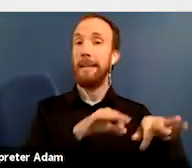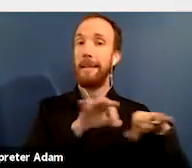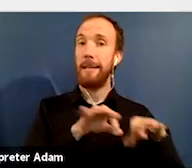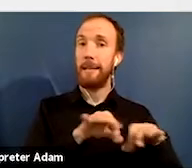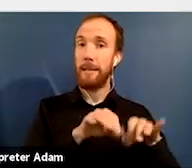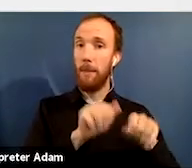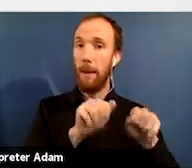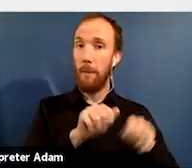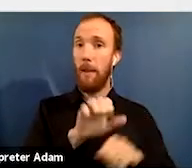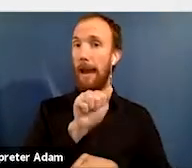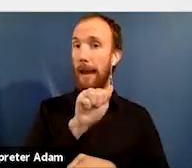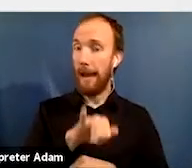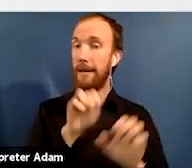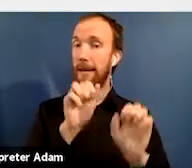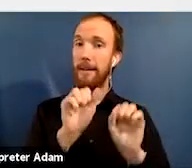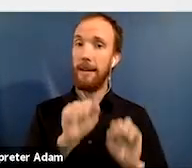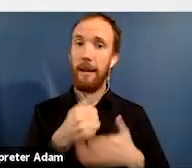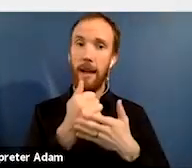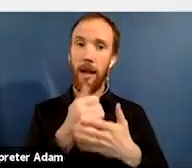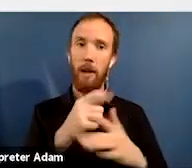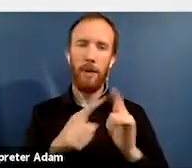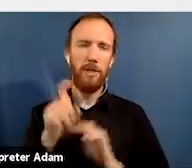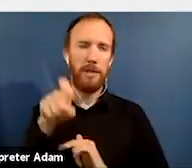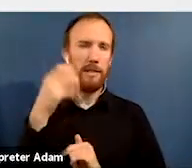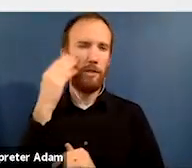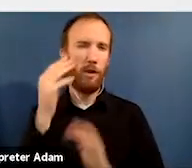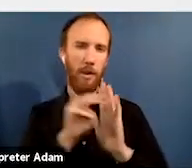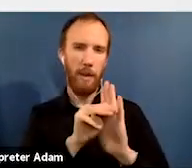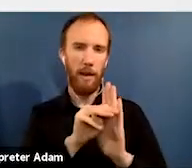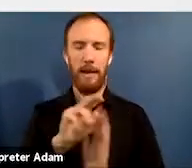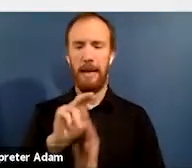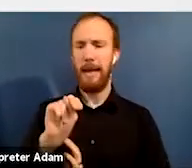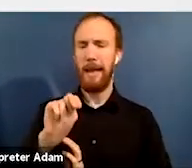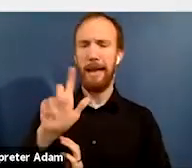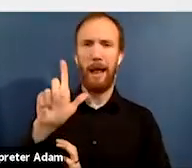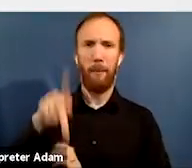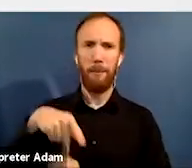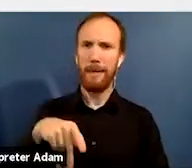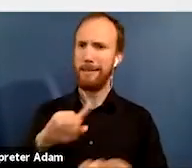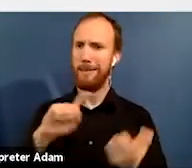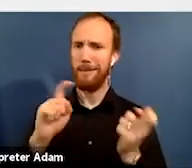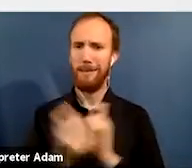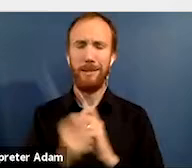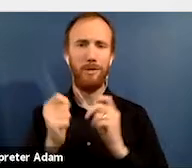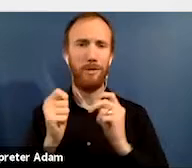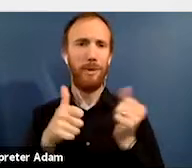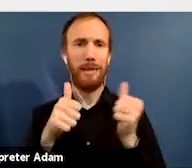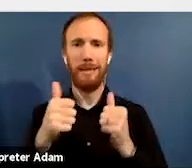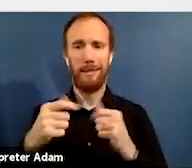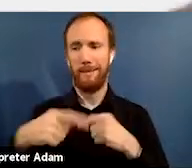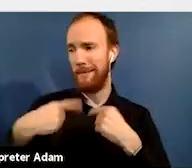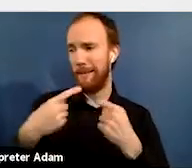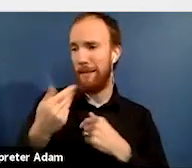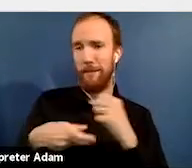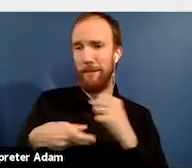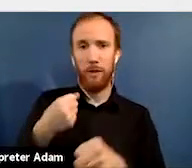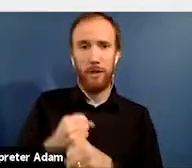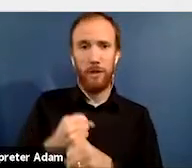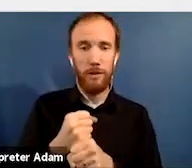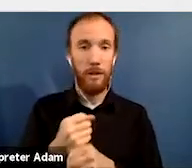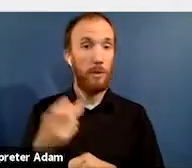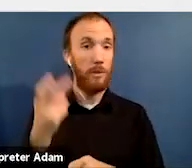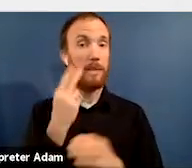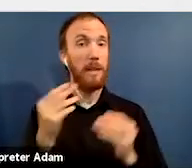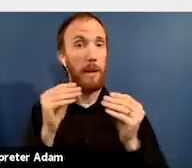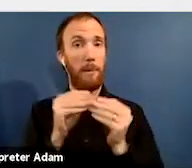that you're using. NLP has moved so quickly in the past couple of years, and the more accurate the results have gotten,